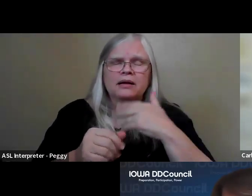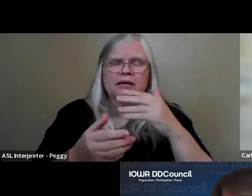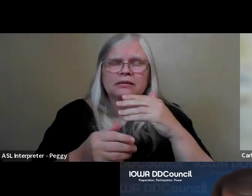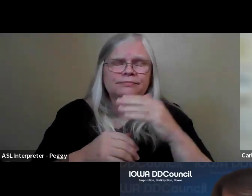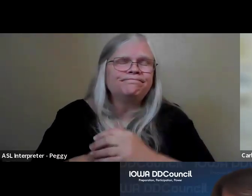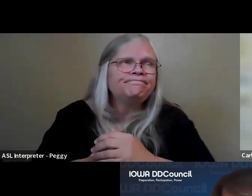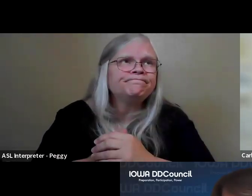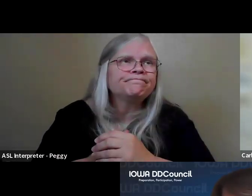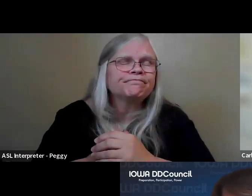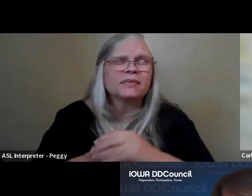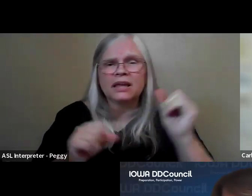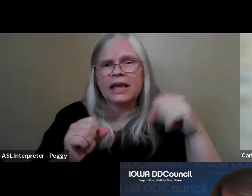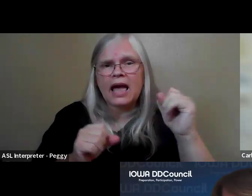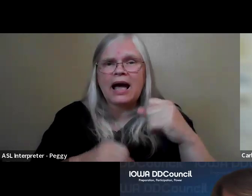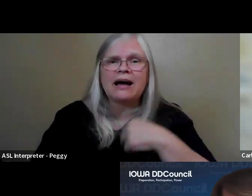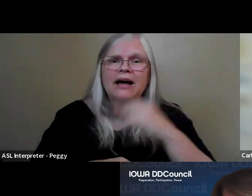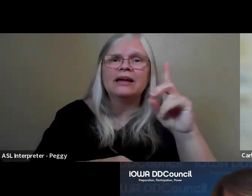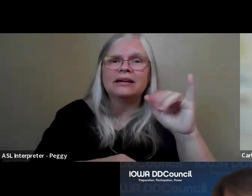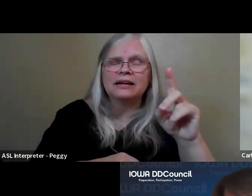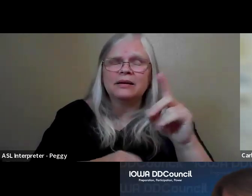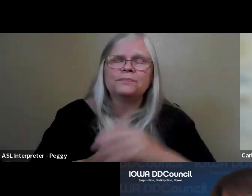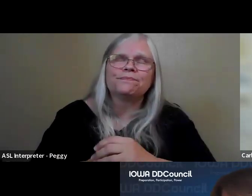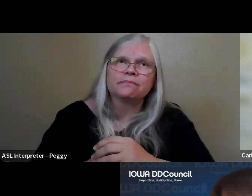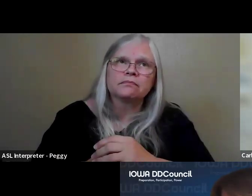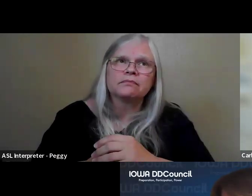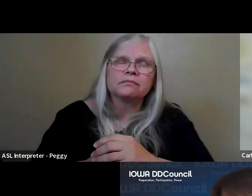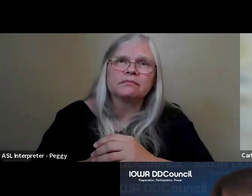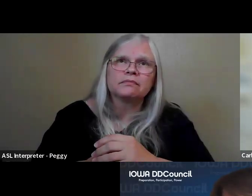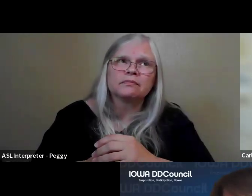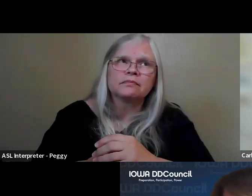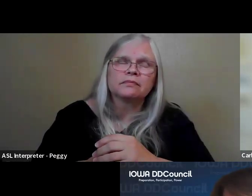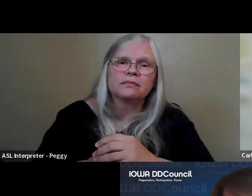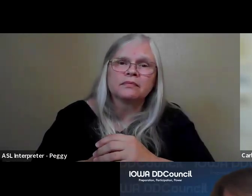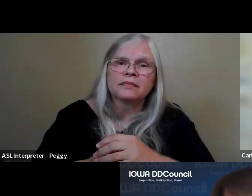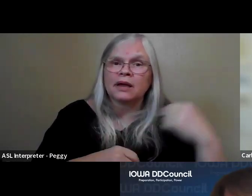but yeah, I've